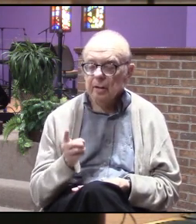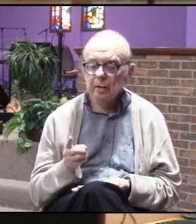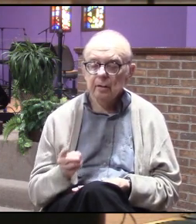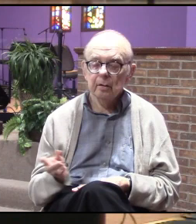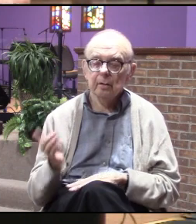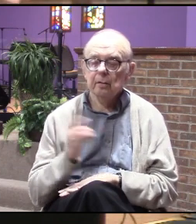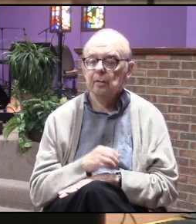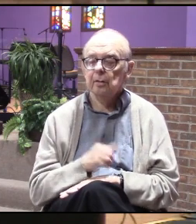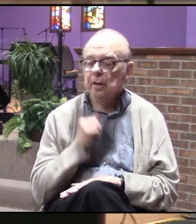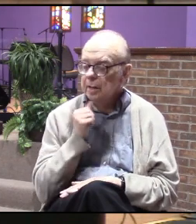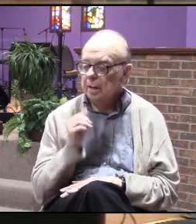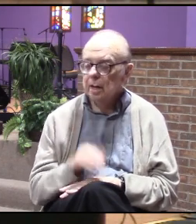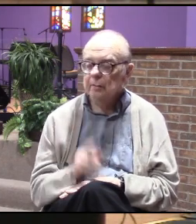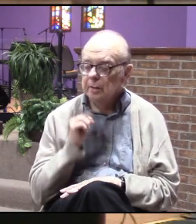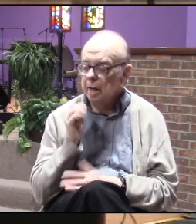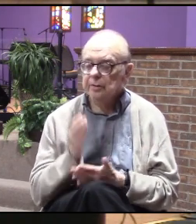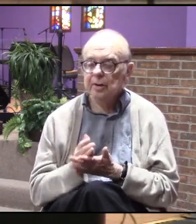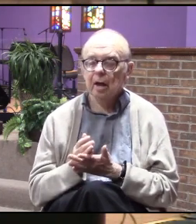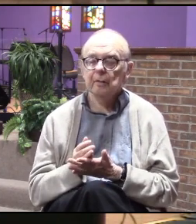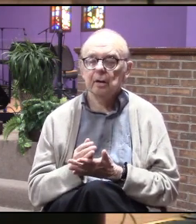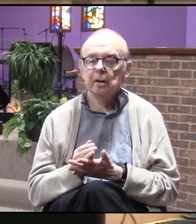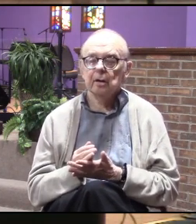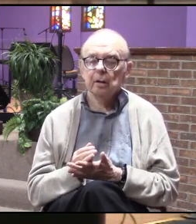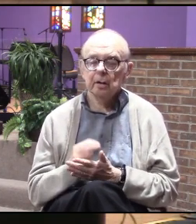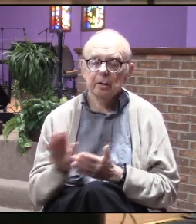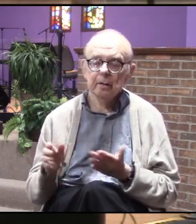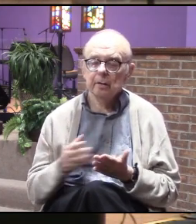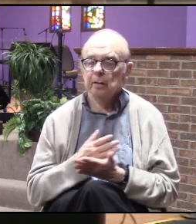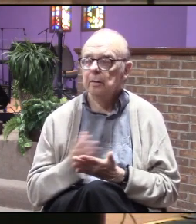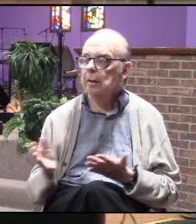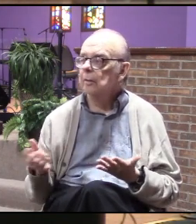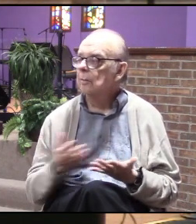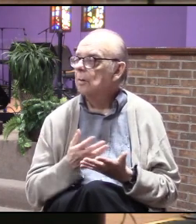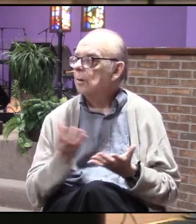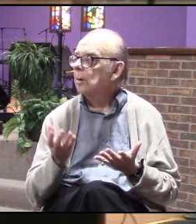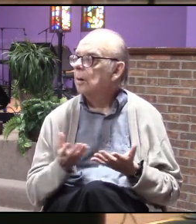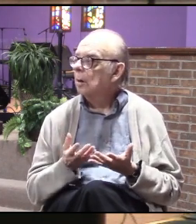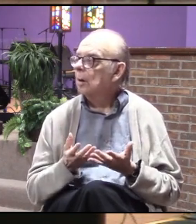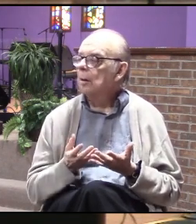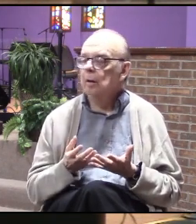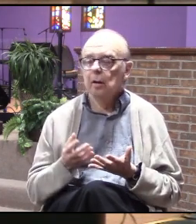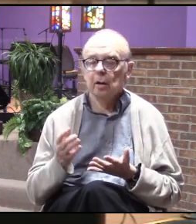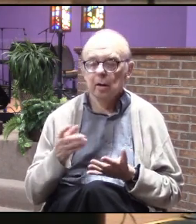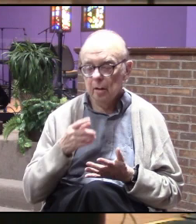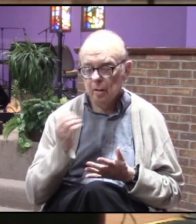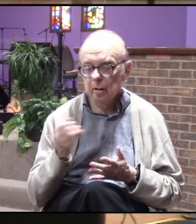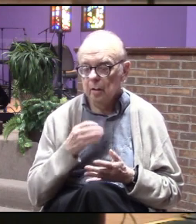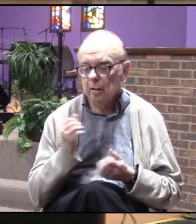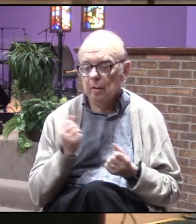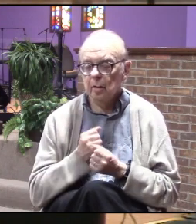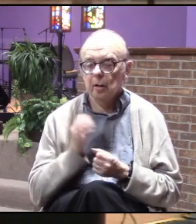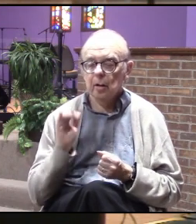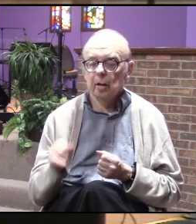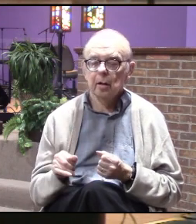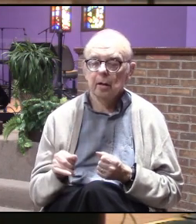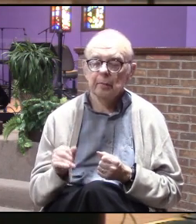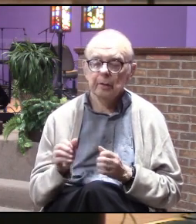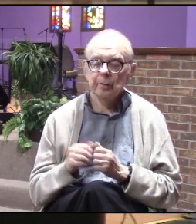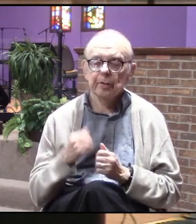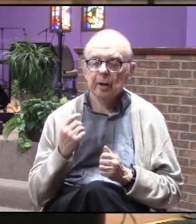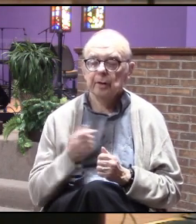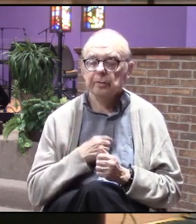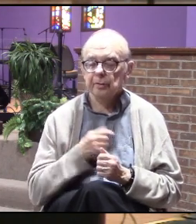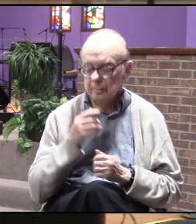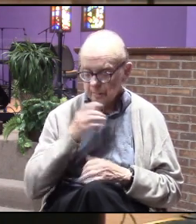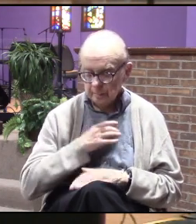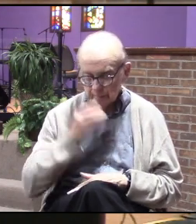and day and night will not cease. So they can do anything and everything that they want. Summer and winter will still be with us,